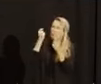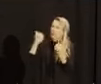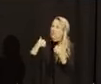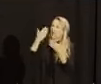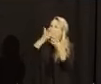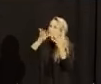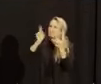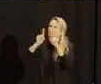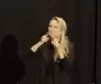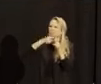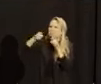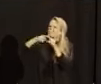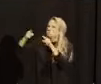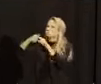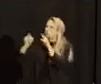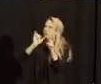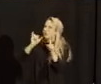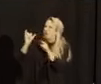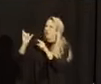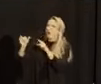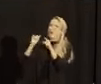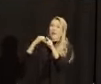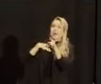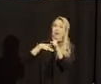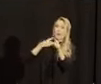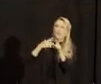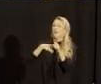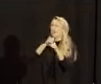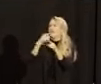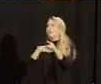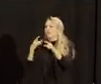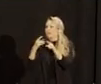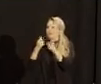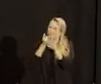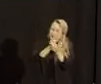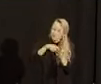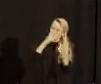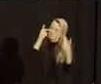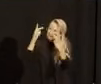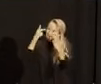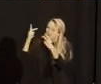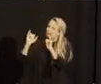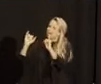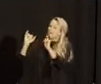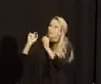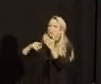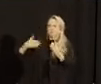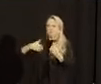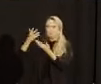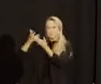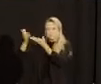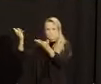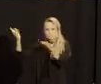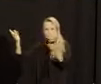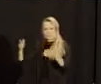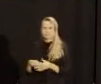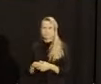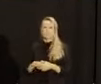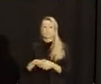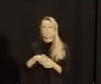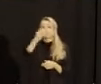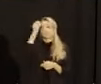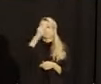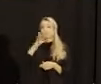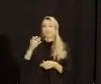succeed. So that's one side of the coin for me. The other side of the coin is the ways in which our